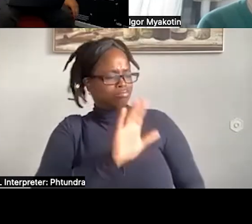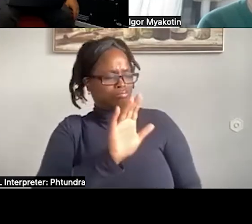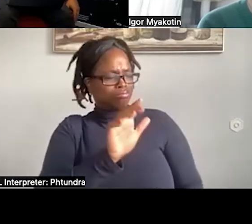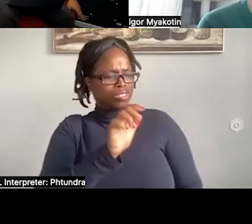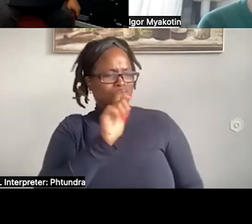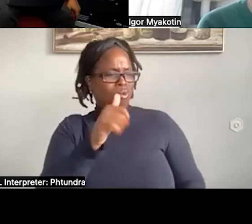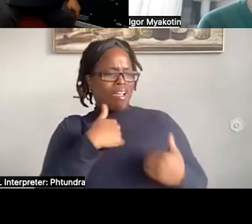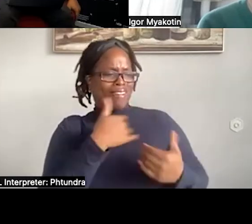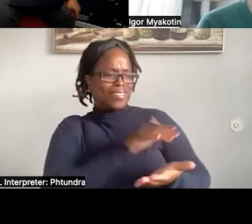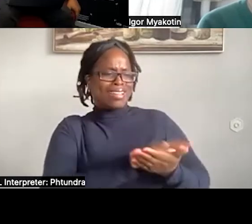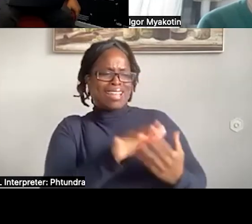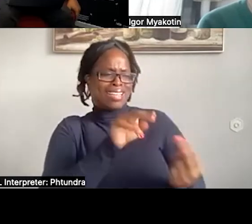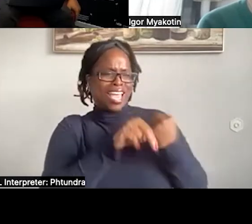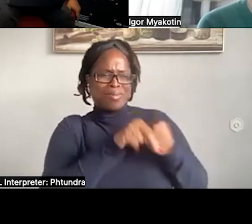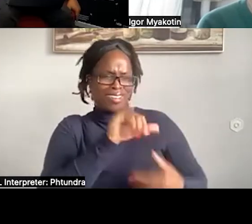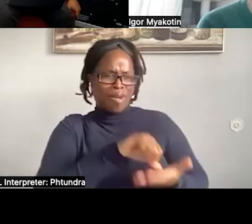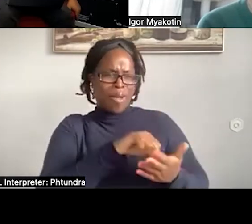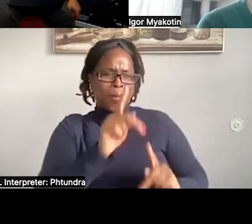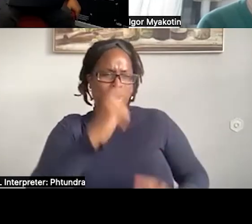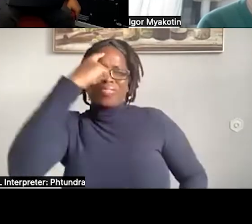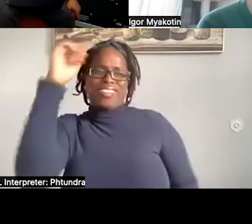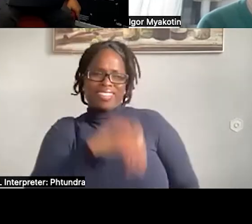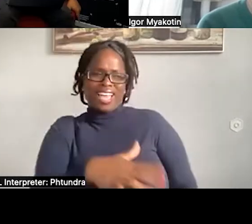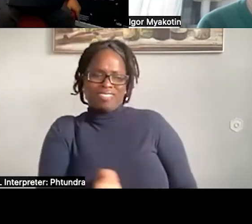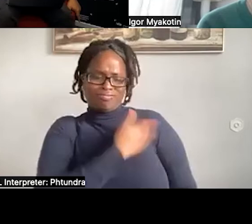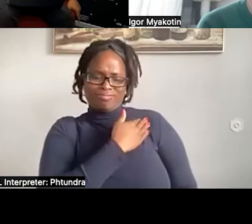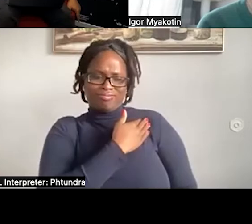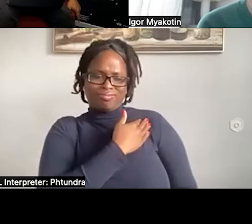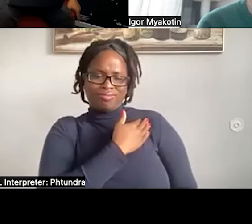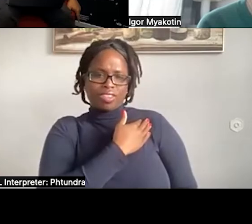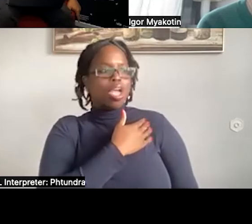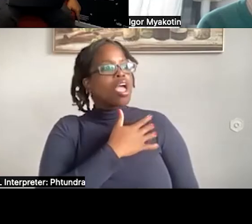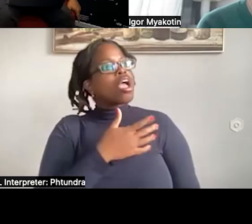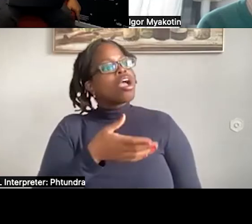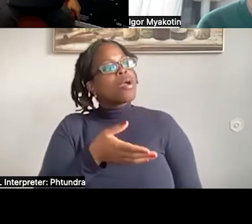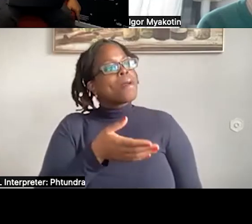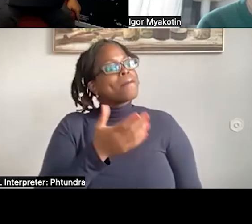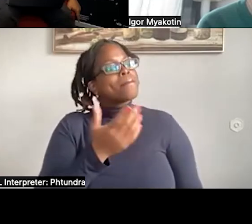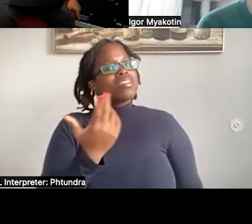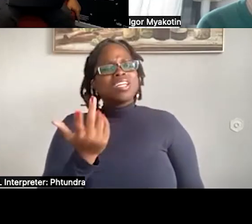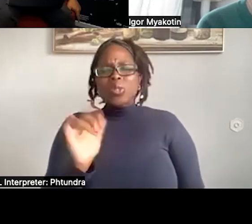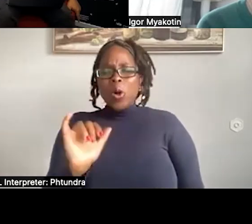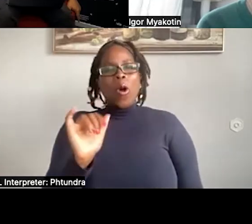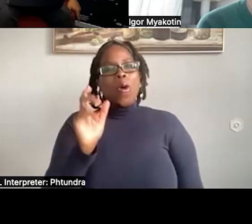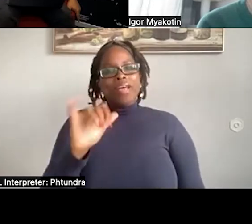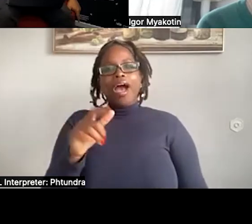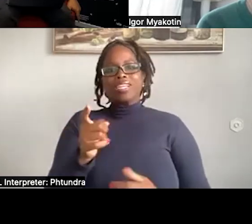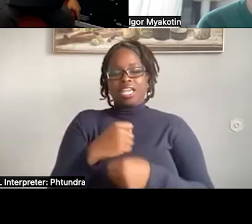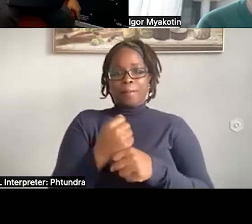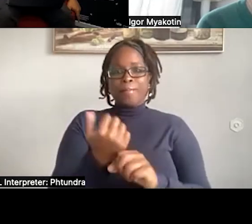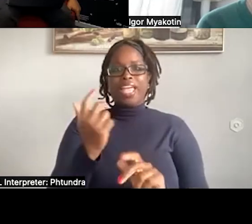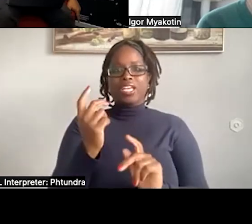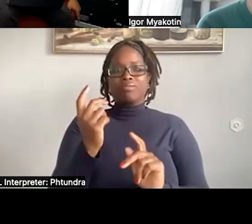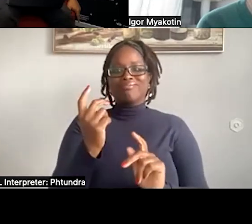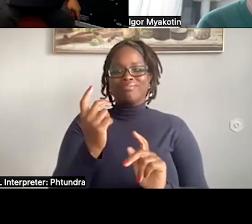nice highway. Like, so it's like we should make movies to agree with somebody's image about